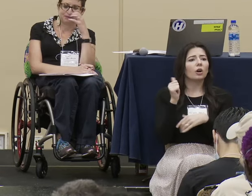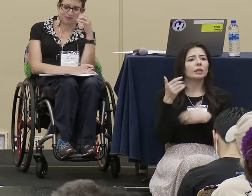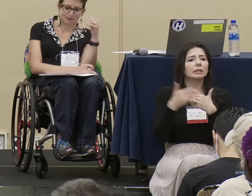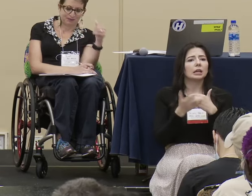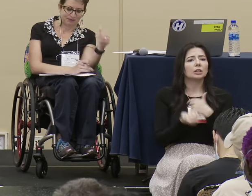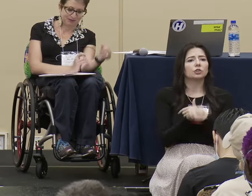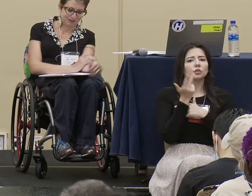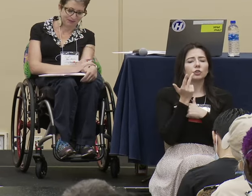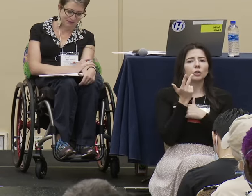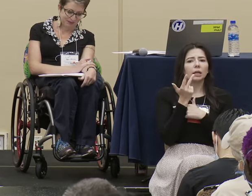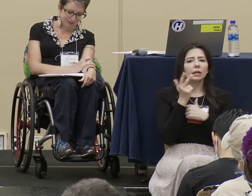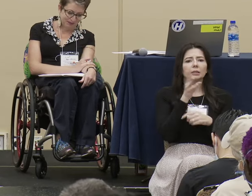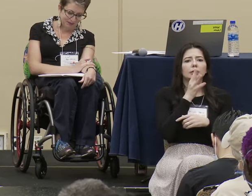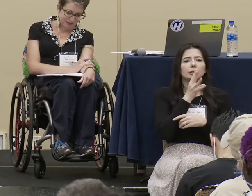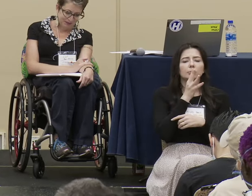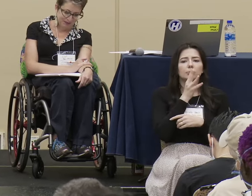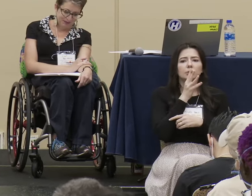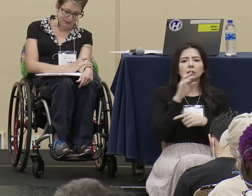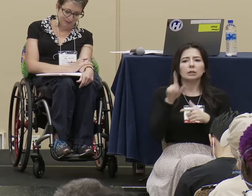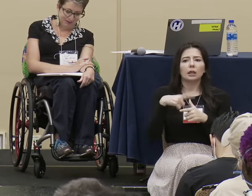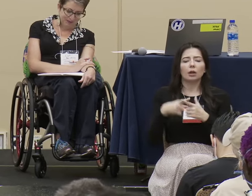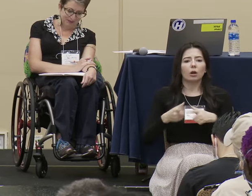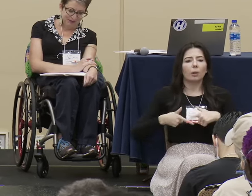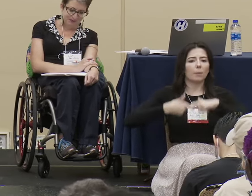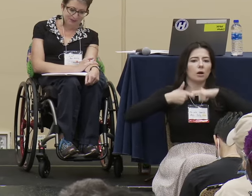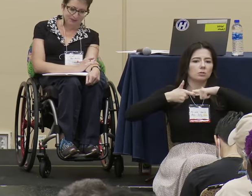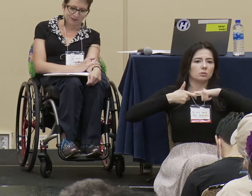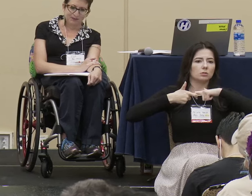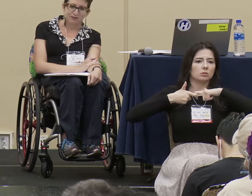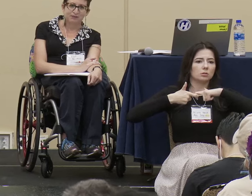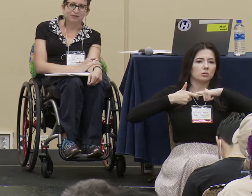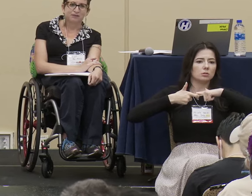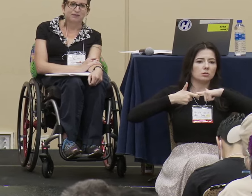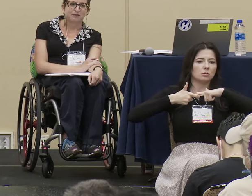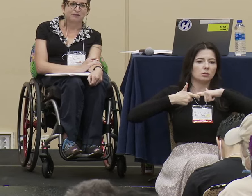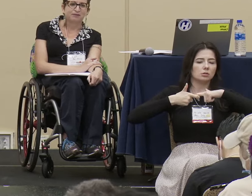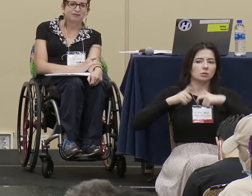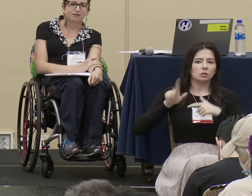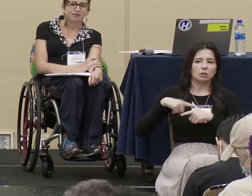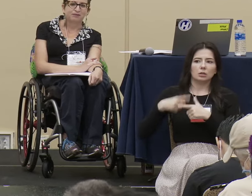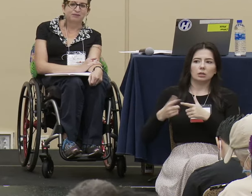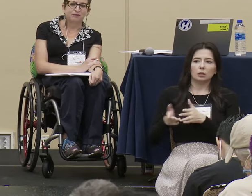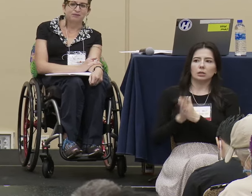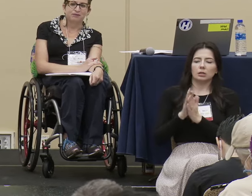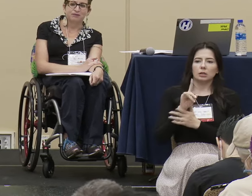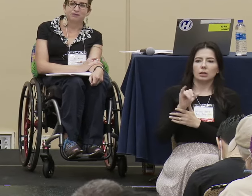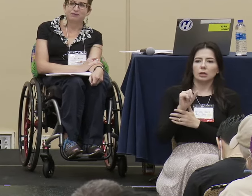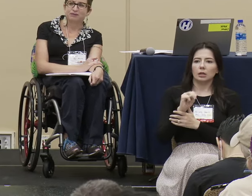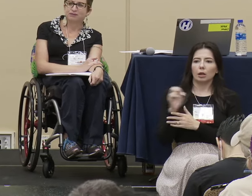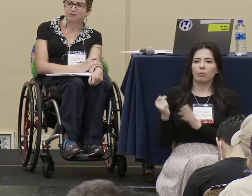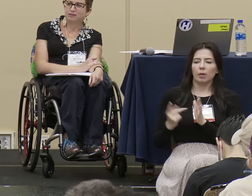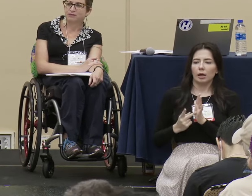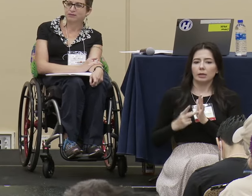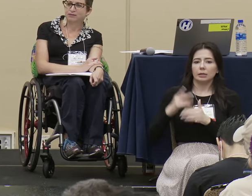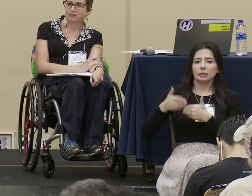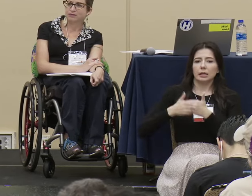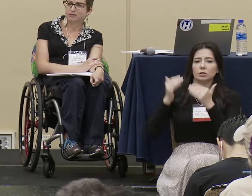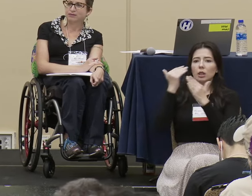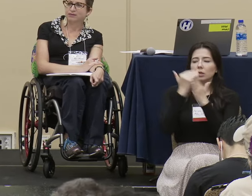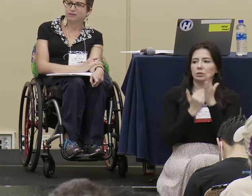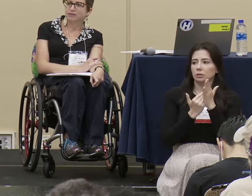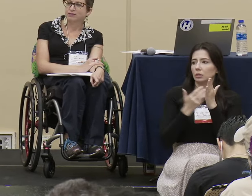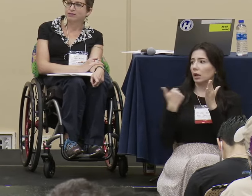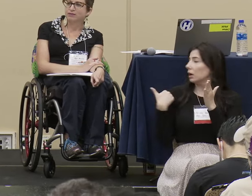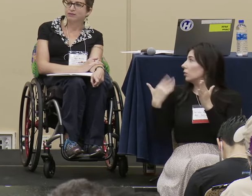three speakers, and then I'm going to pause and ask Liat if she wants to come back. So next on the list, I have